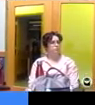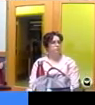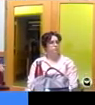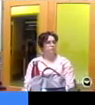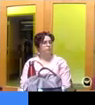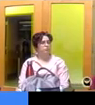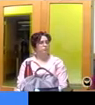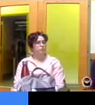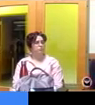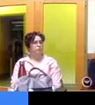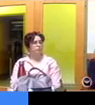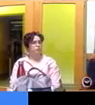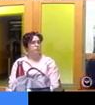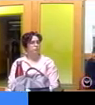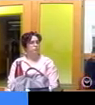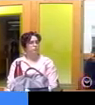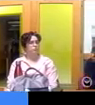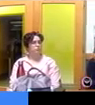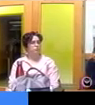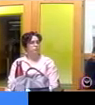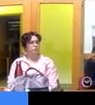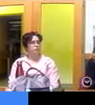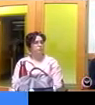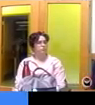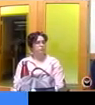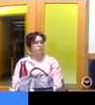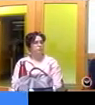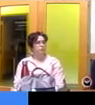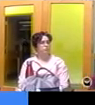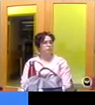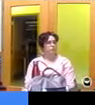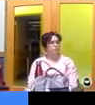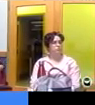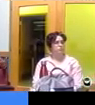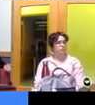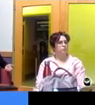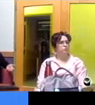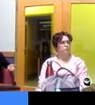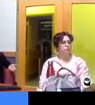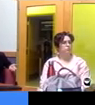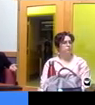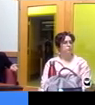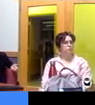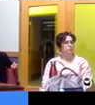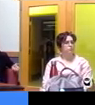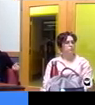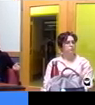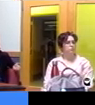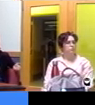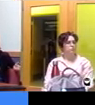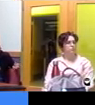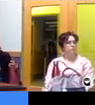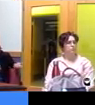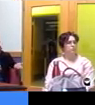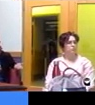had a more recent sexual assault experience, or if they know that they have a lot of trauma that they carry with